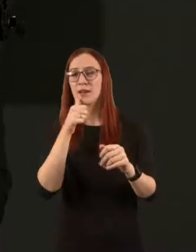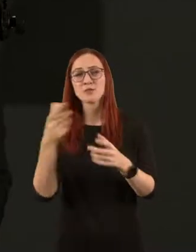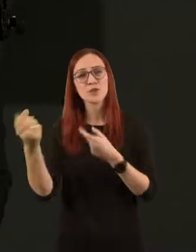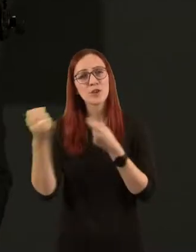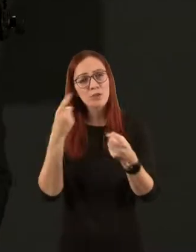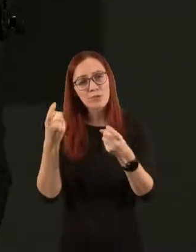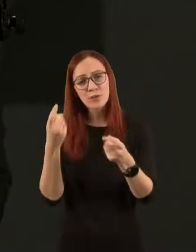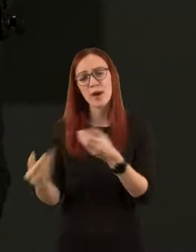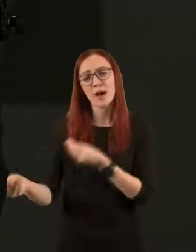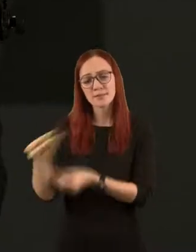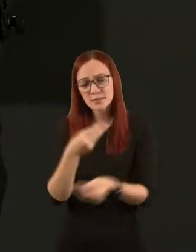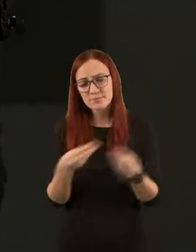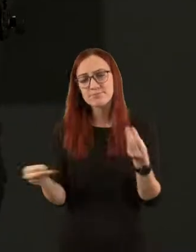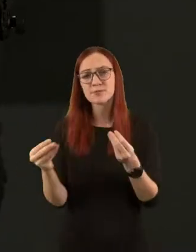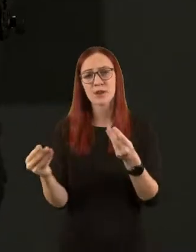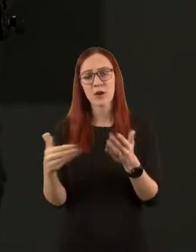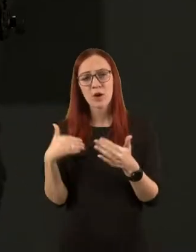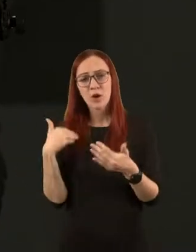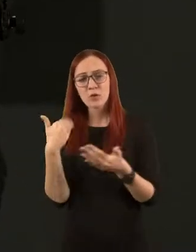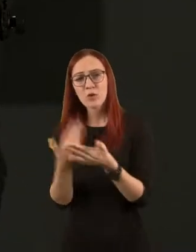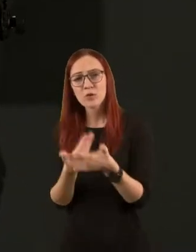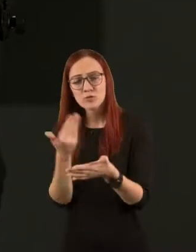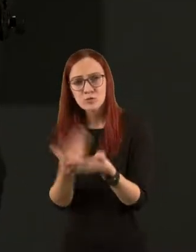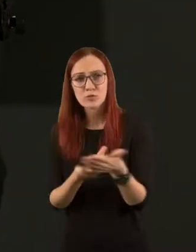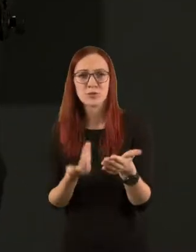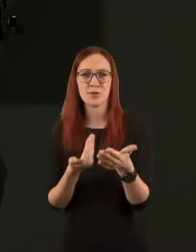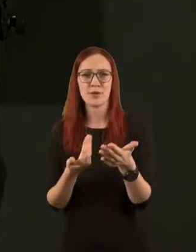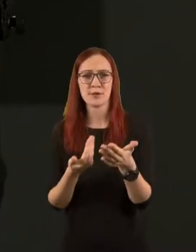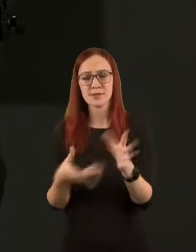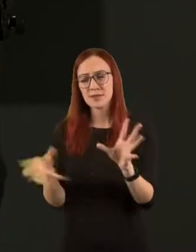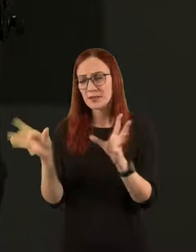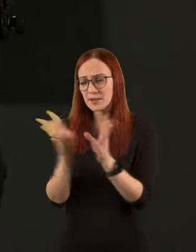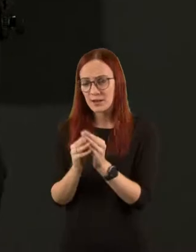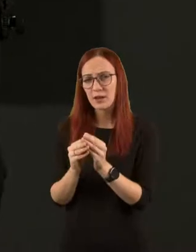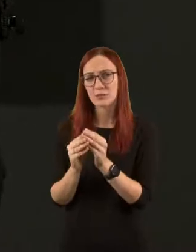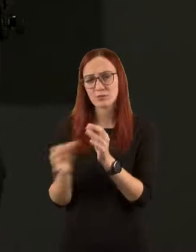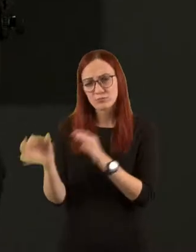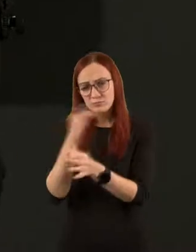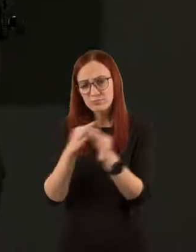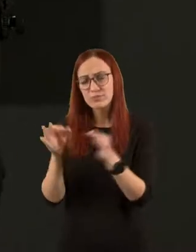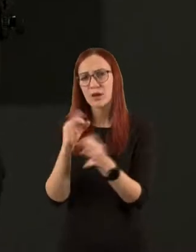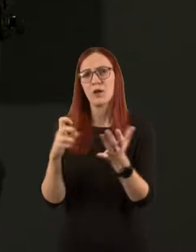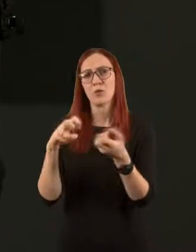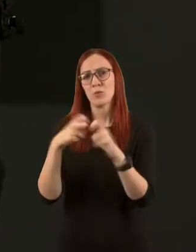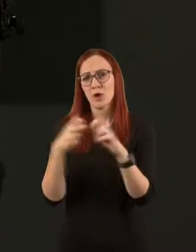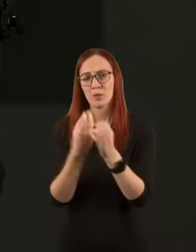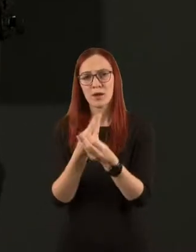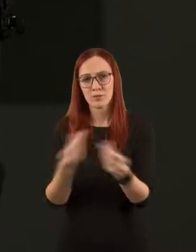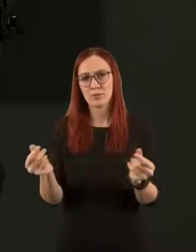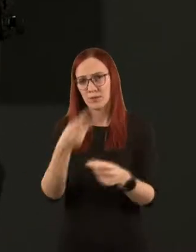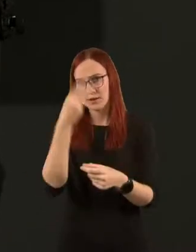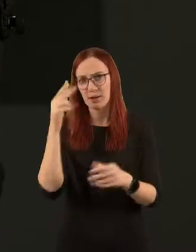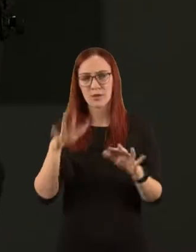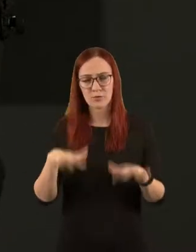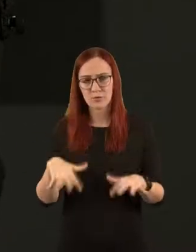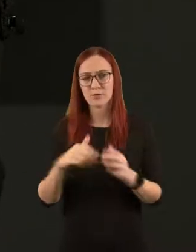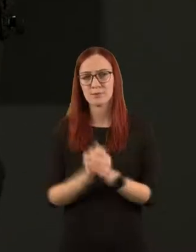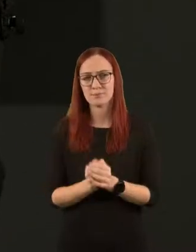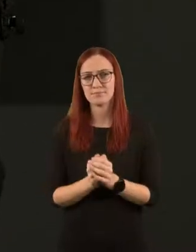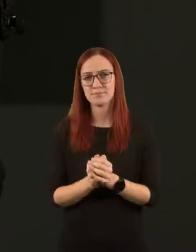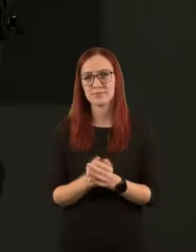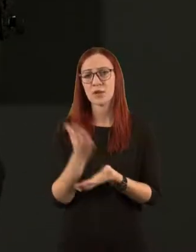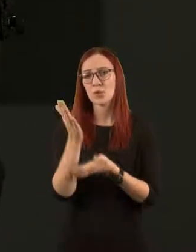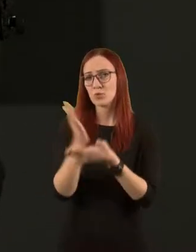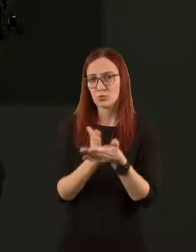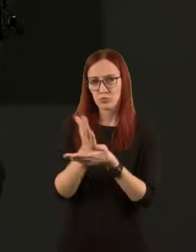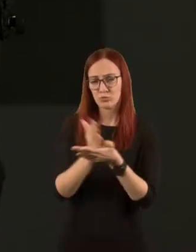this event. This cooperation allows us to exchange information quickly, to consult one another, and to look for the best solutions